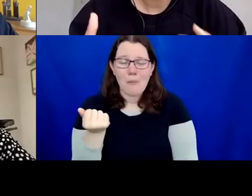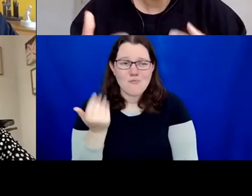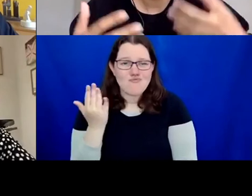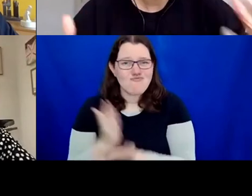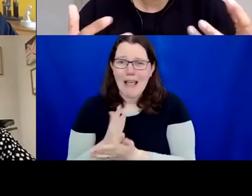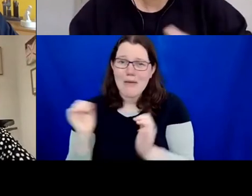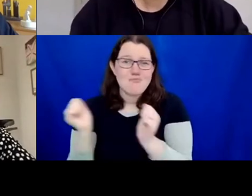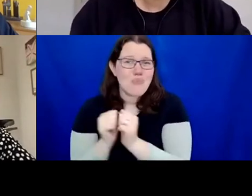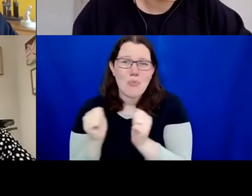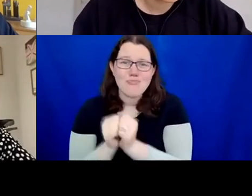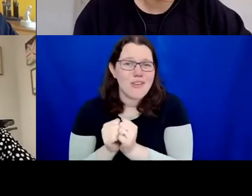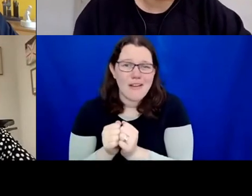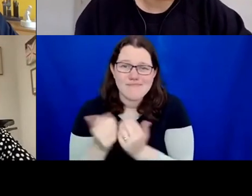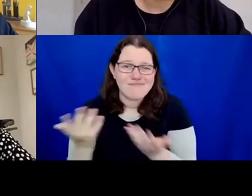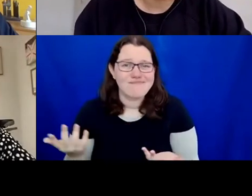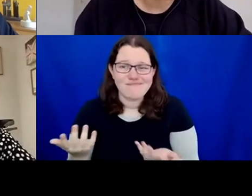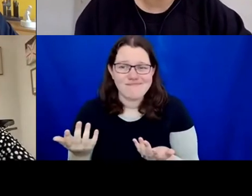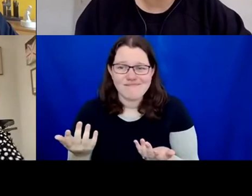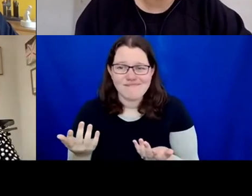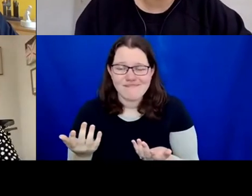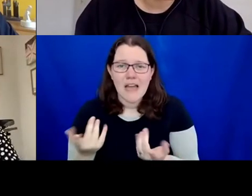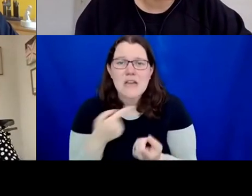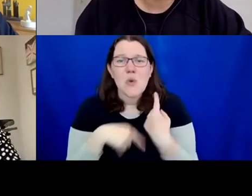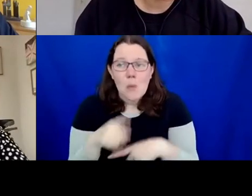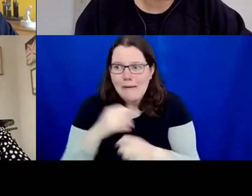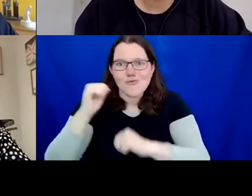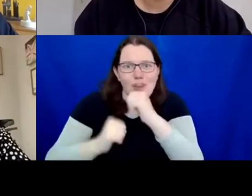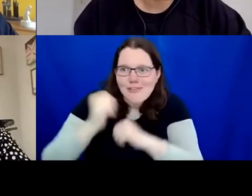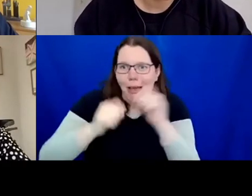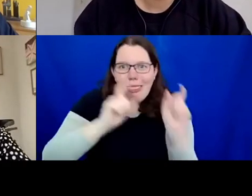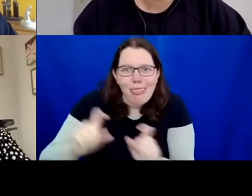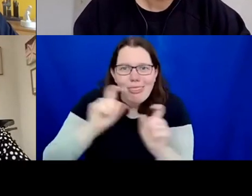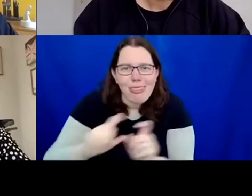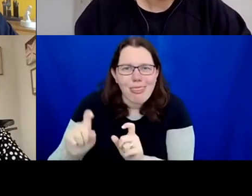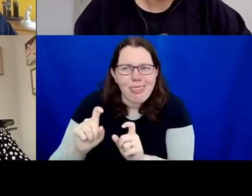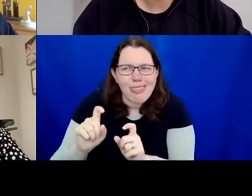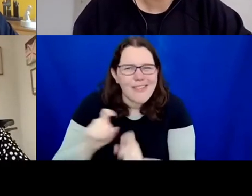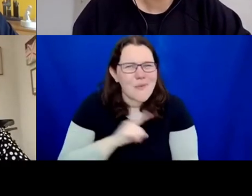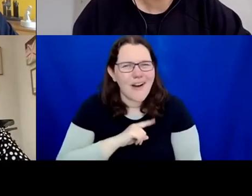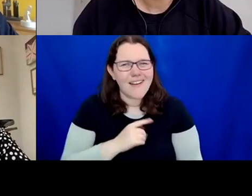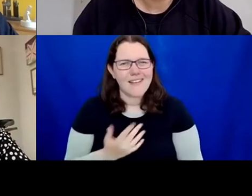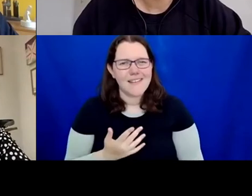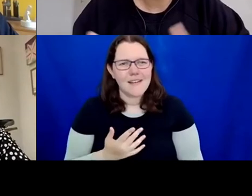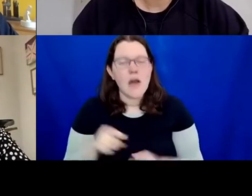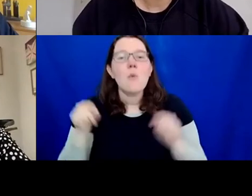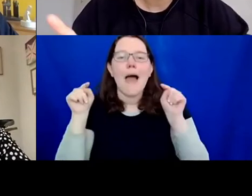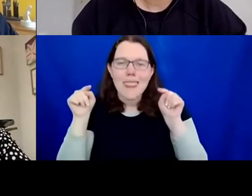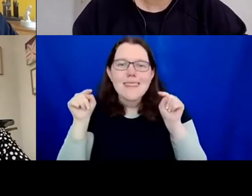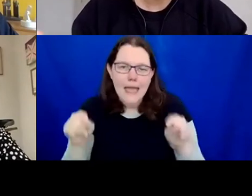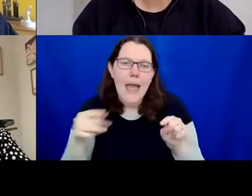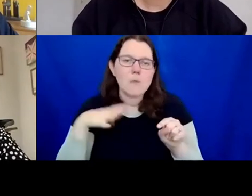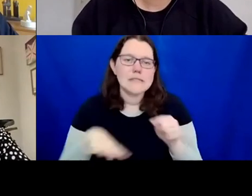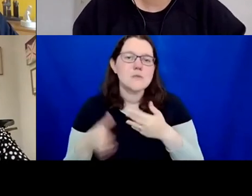you know, uphold these structures? So there is lots of work to be done on that level as well, but this work